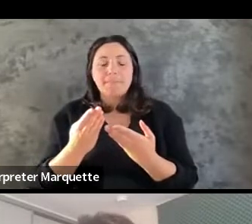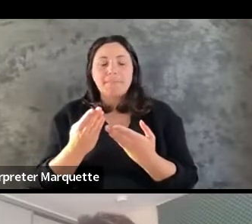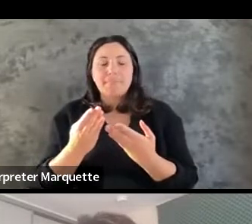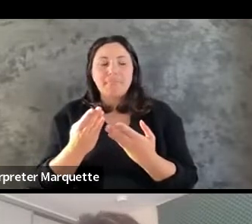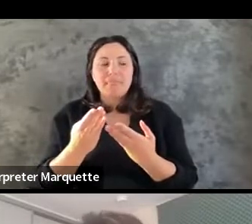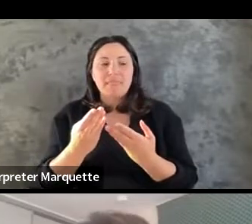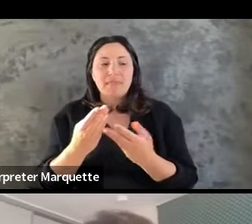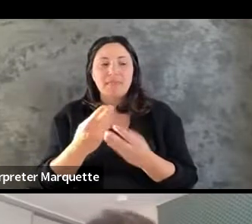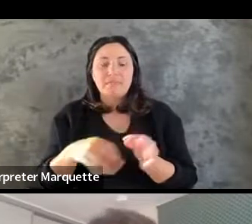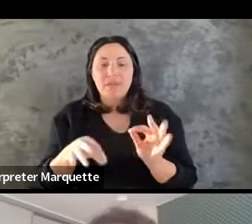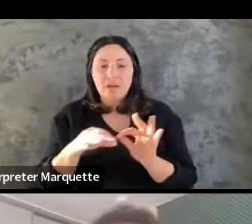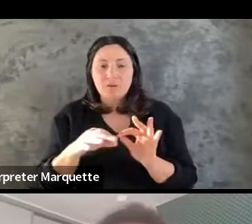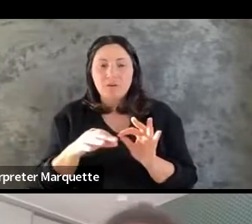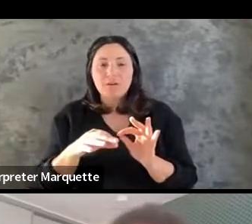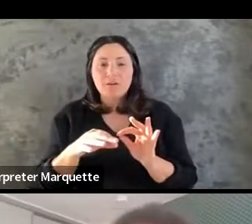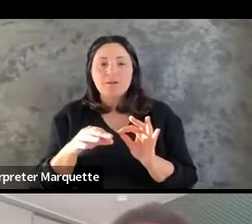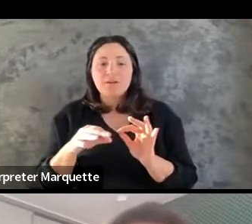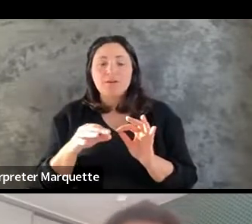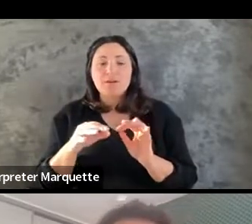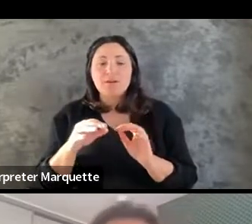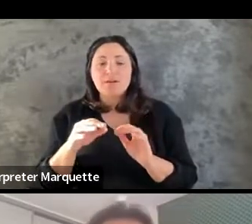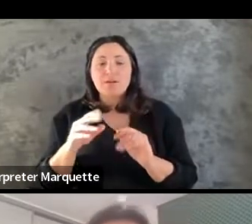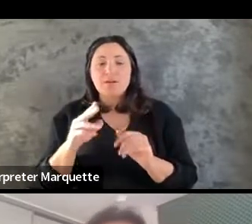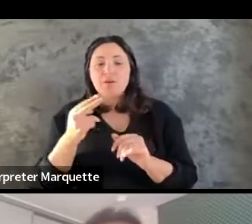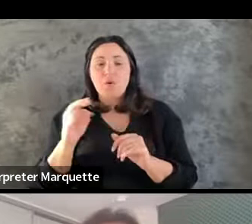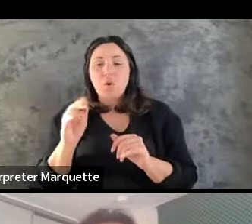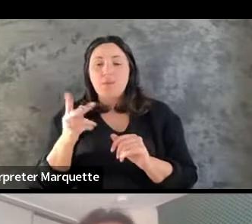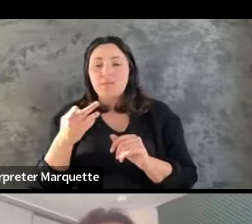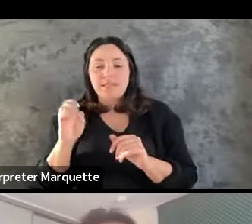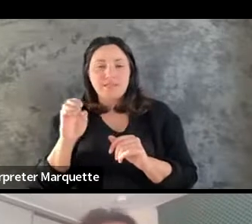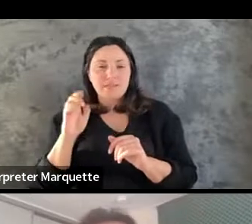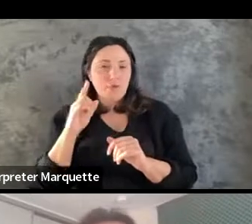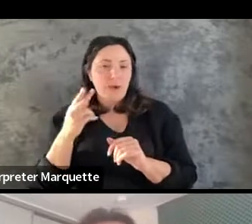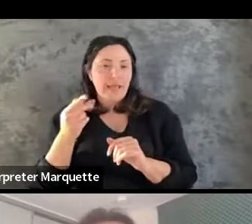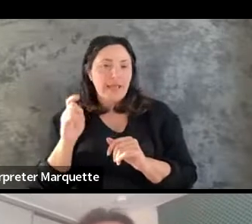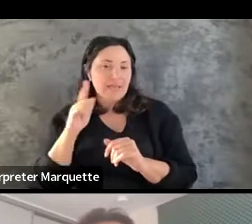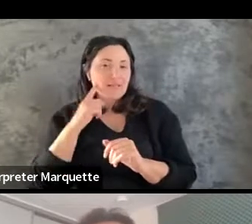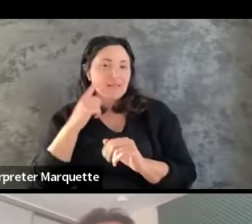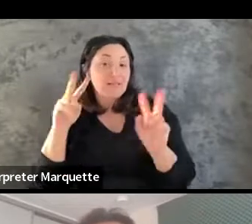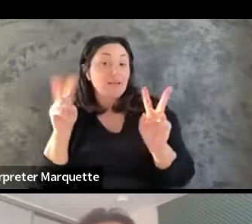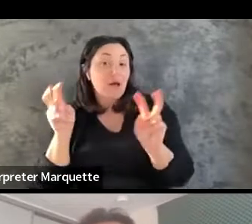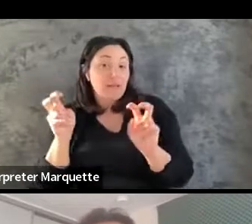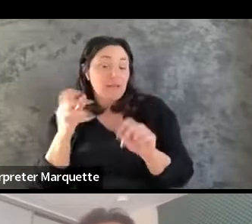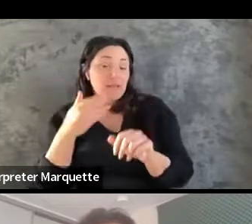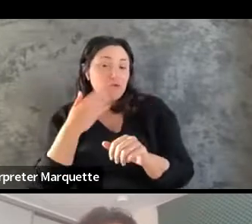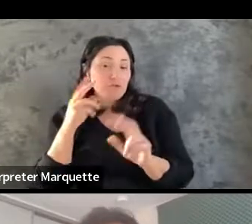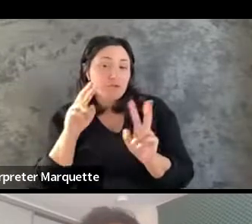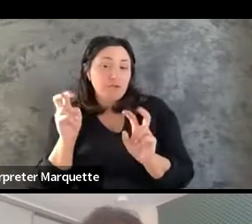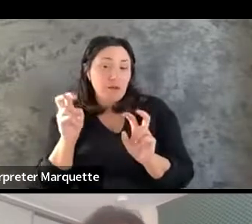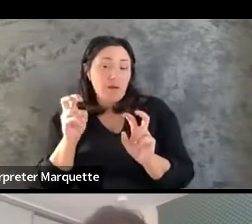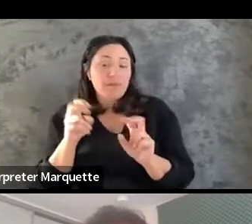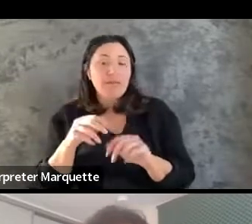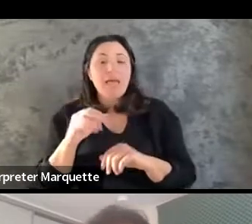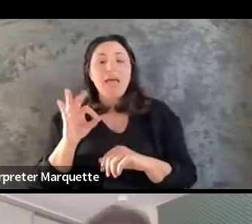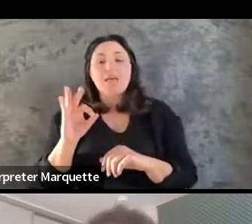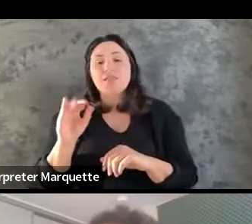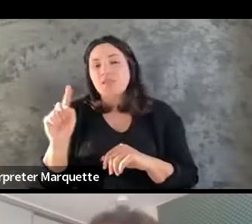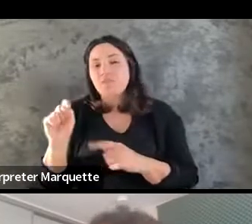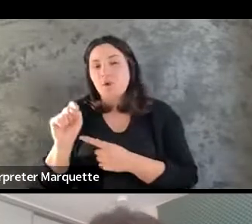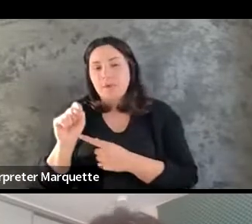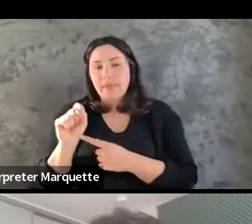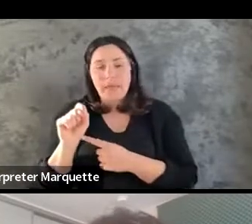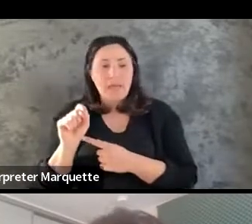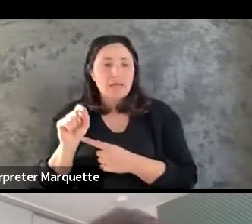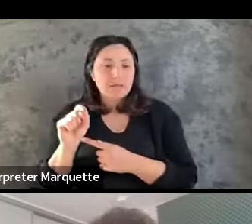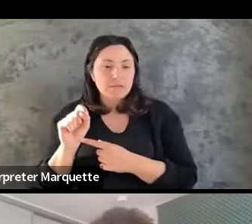including No Place for Hate as one of the topics. I think it's a good topic. And we'll get to the format piece. We'll take that